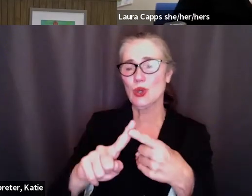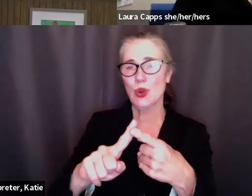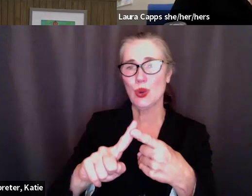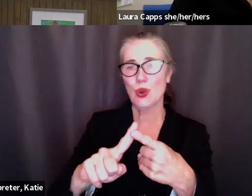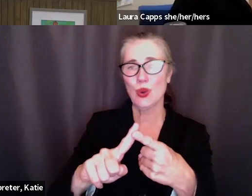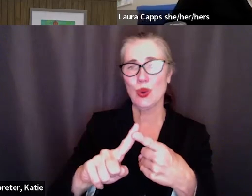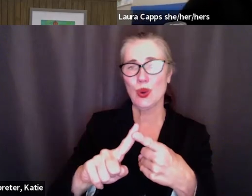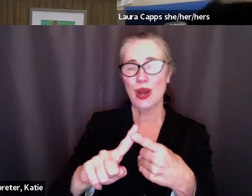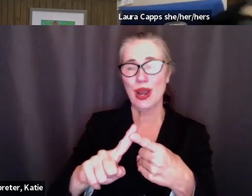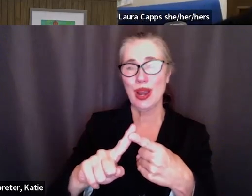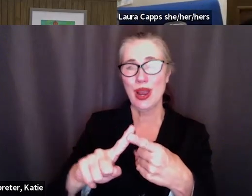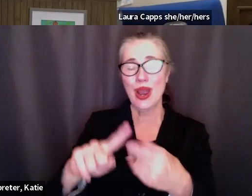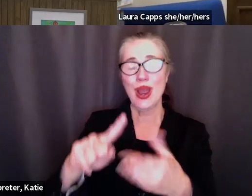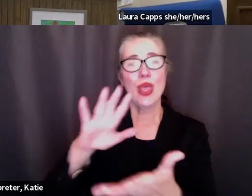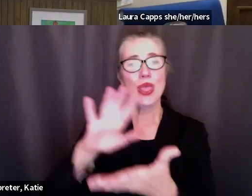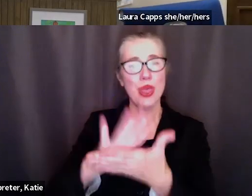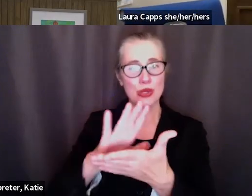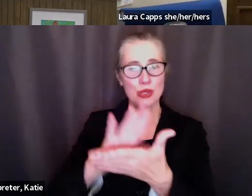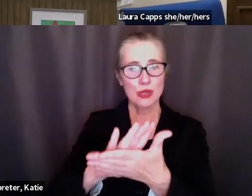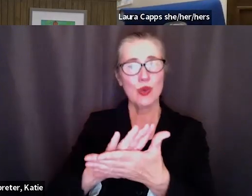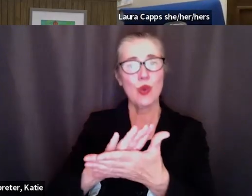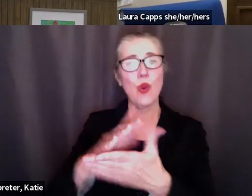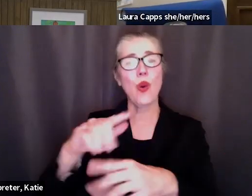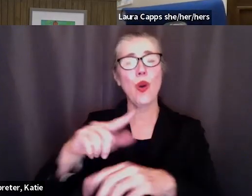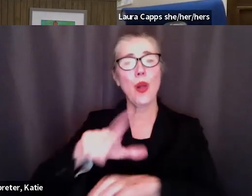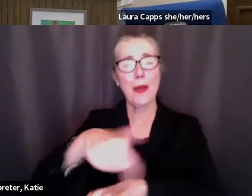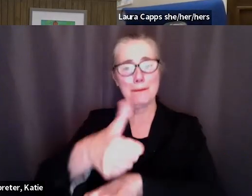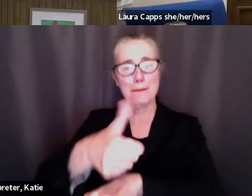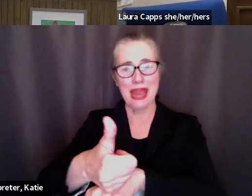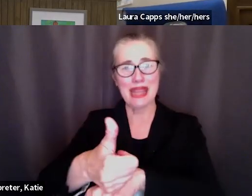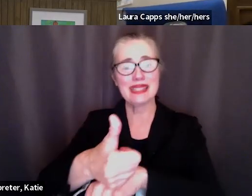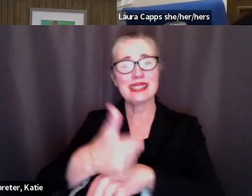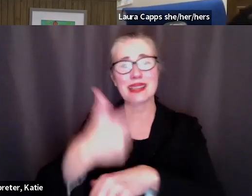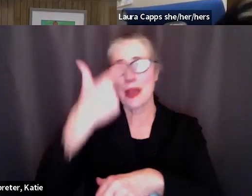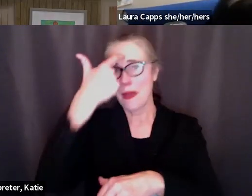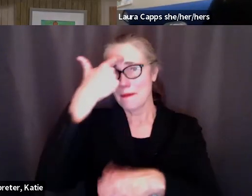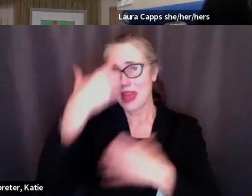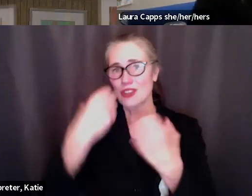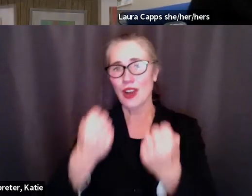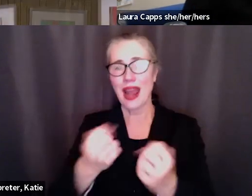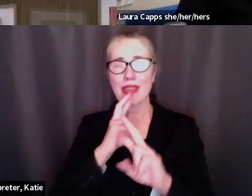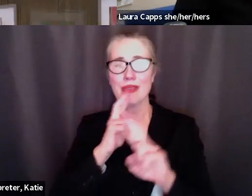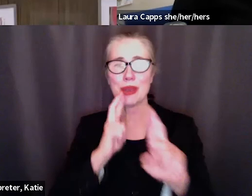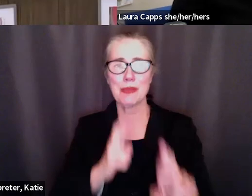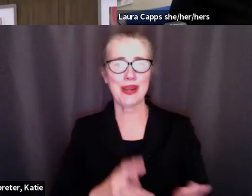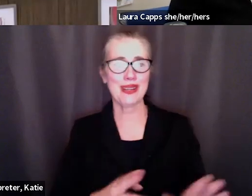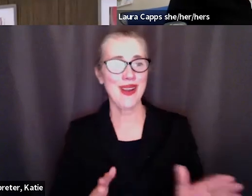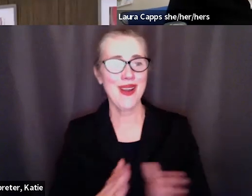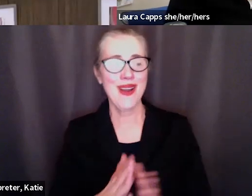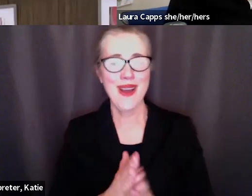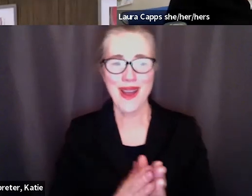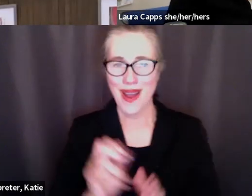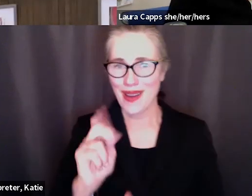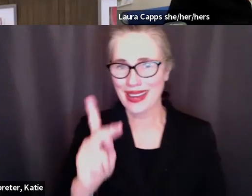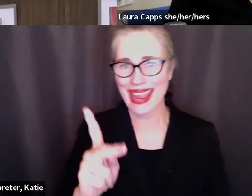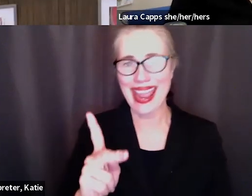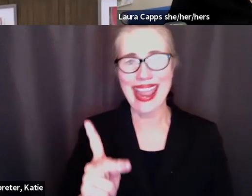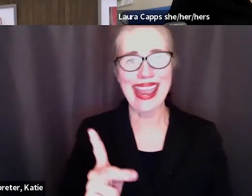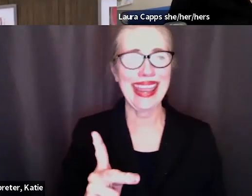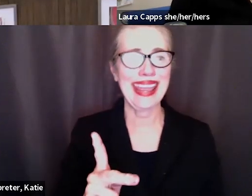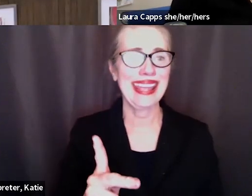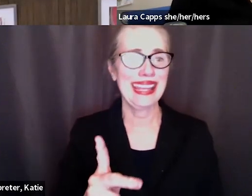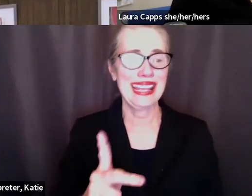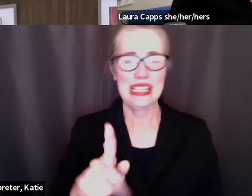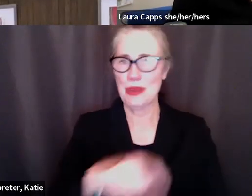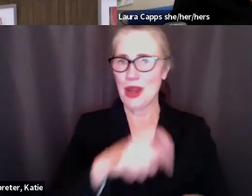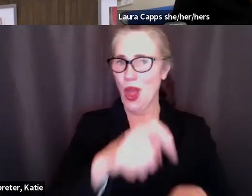sorry to our school-based mental health services report mr kelly thank you okay it's been a long time coming everyone listening get